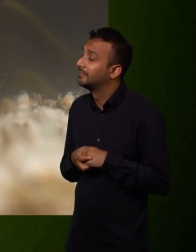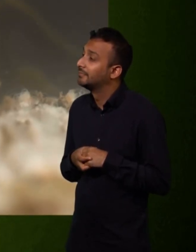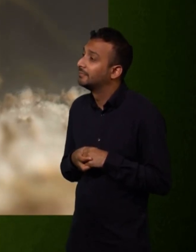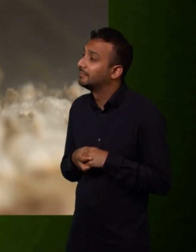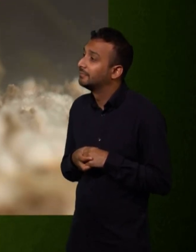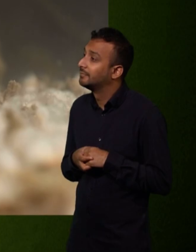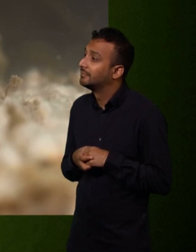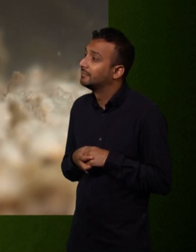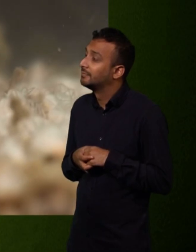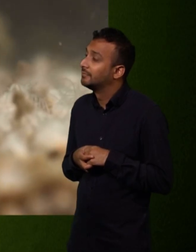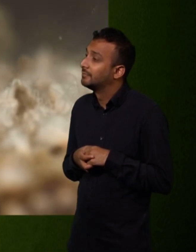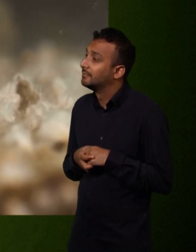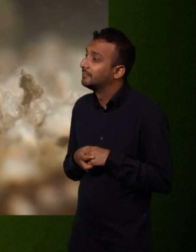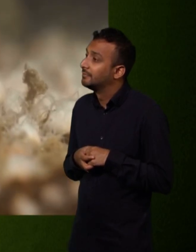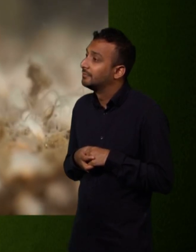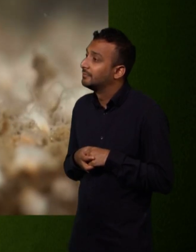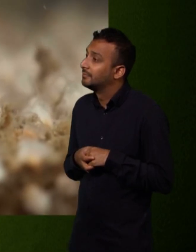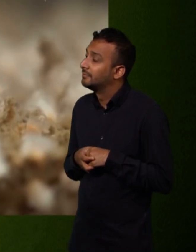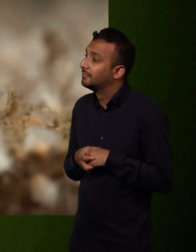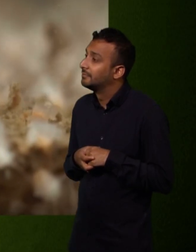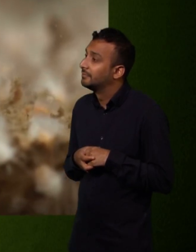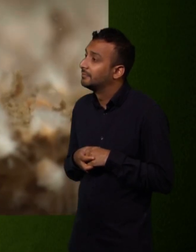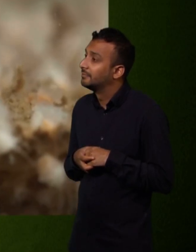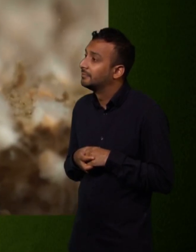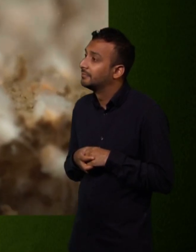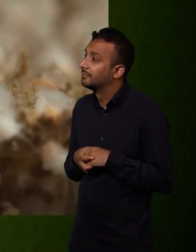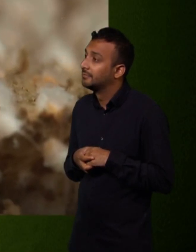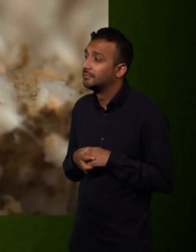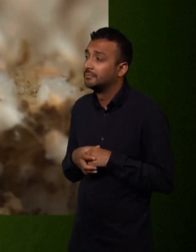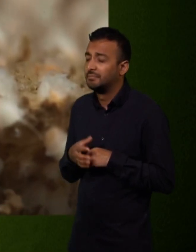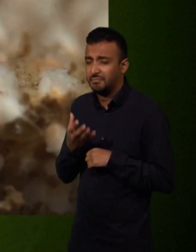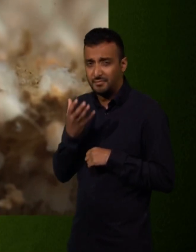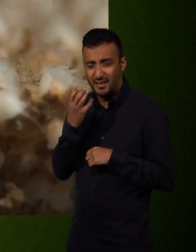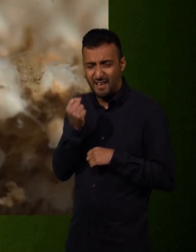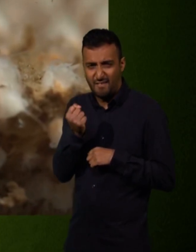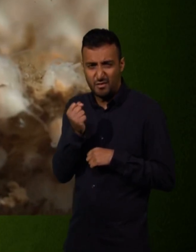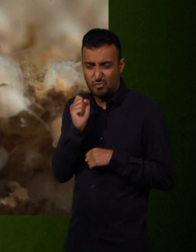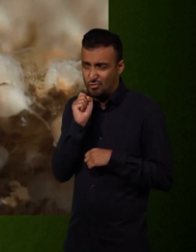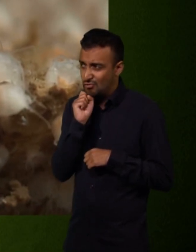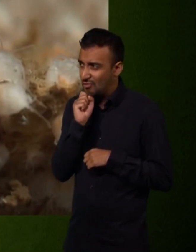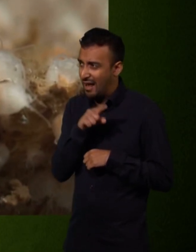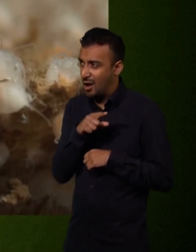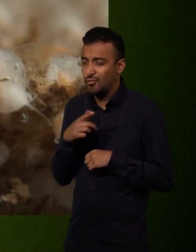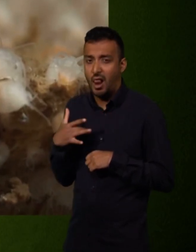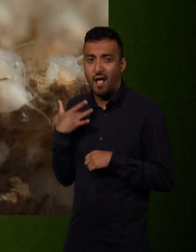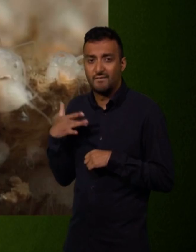And amongst this motley crew are some of the strangest life forms in the sea.